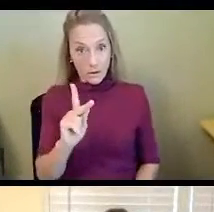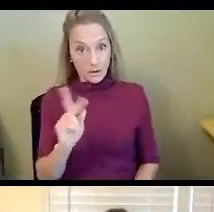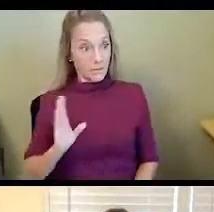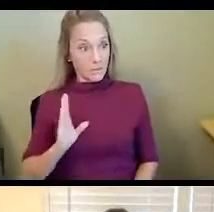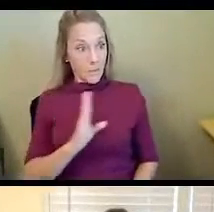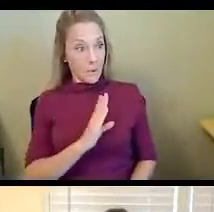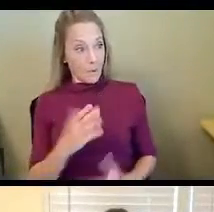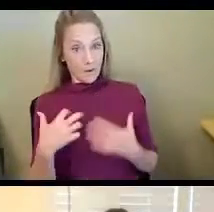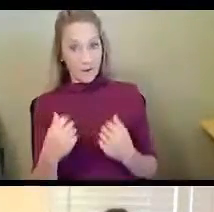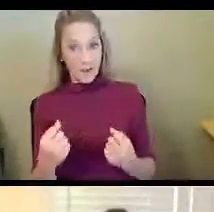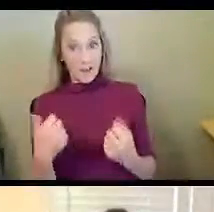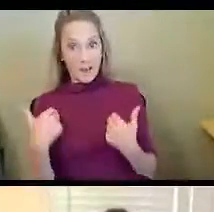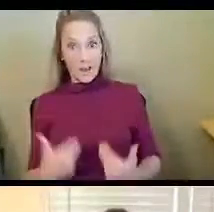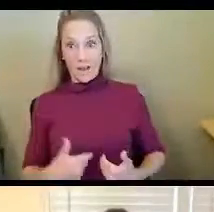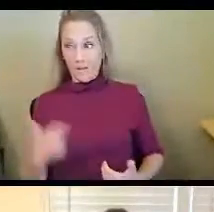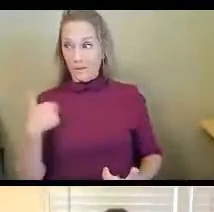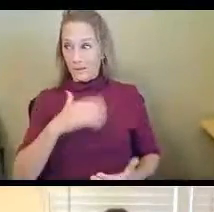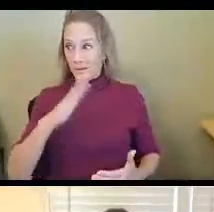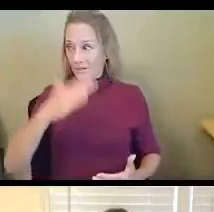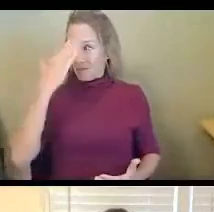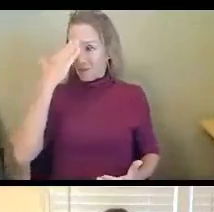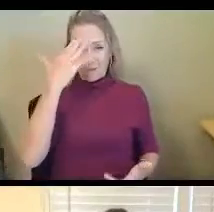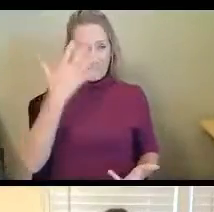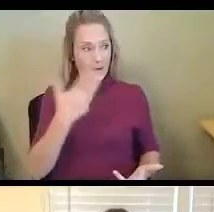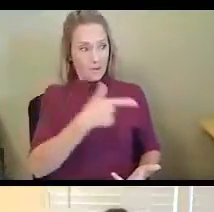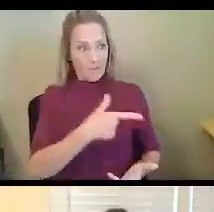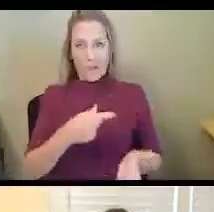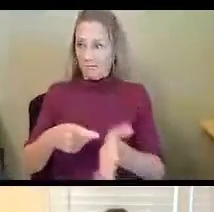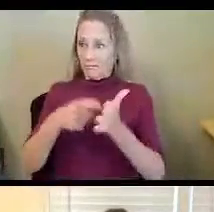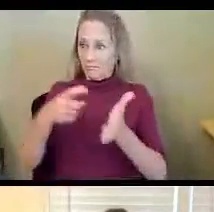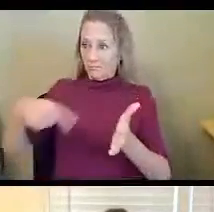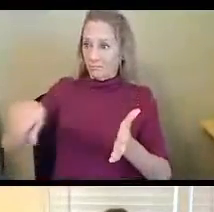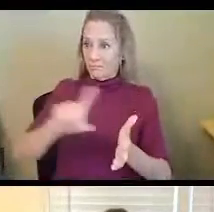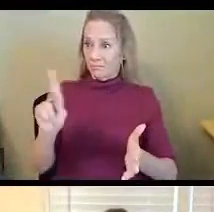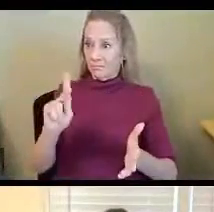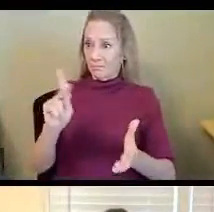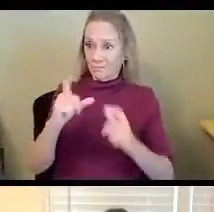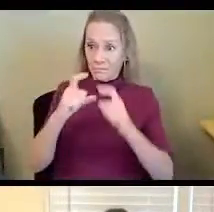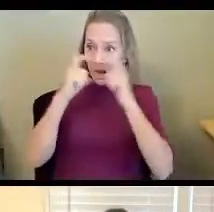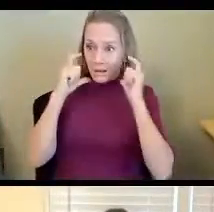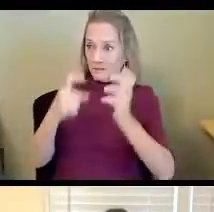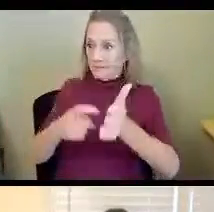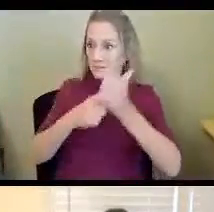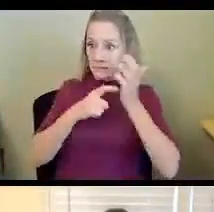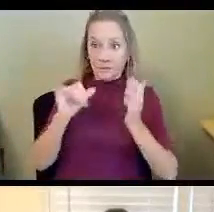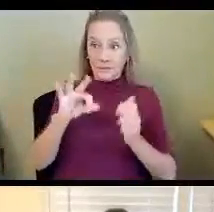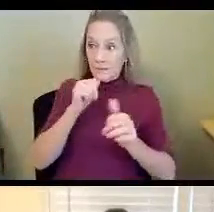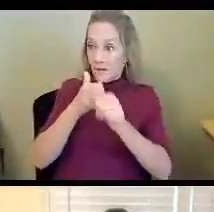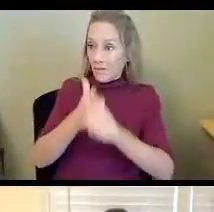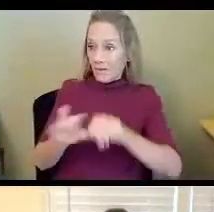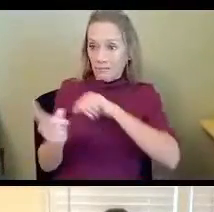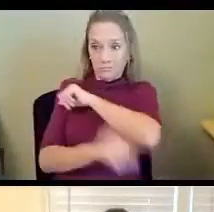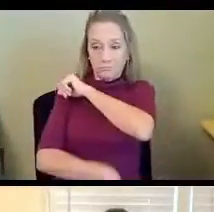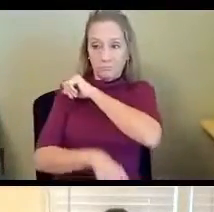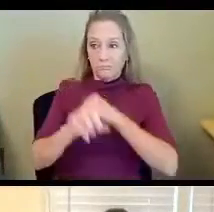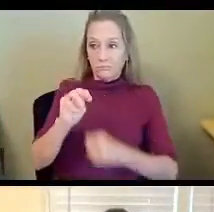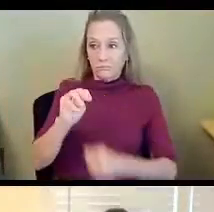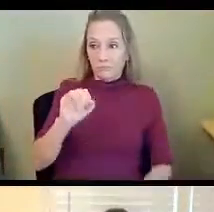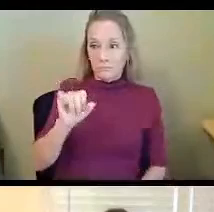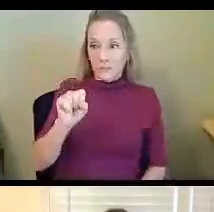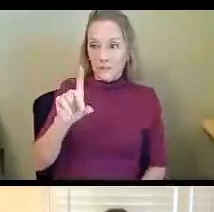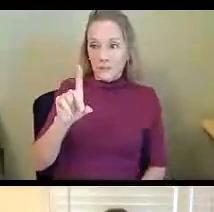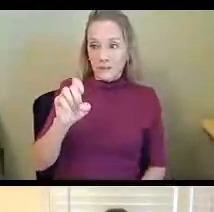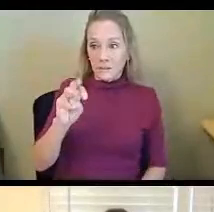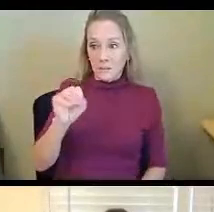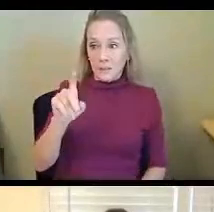never even knew existed, issued a mask mandate punishable by a Class C misdemeanor, meaning fines and/or jail time. Most of us in Knox